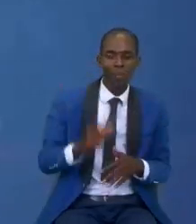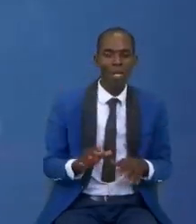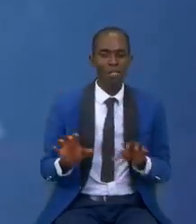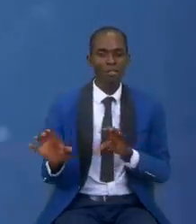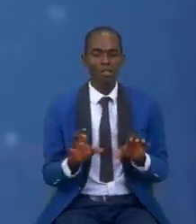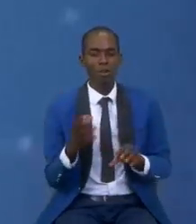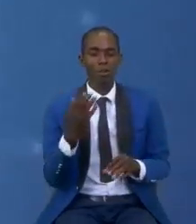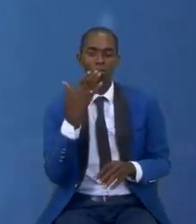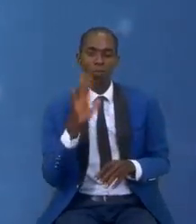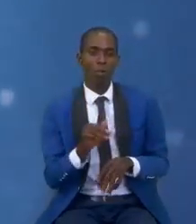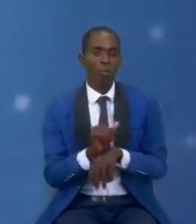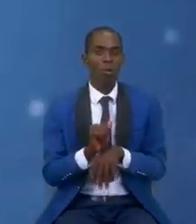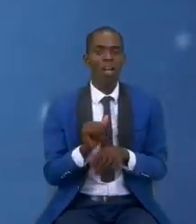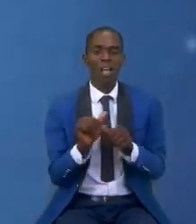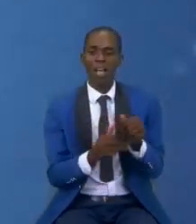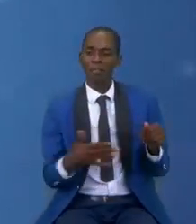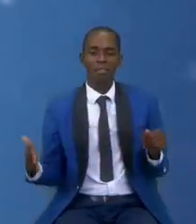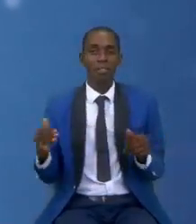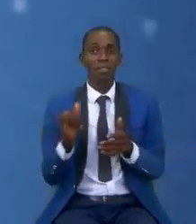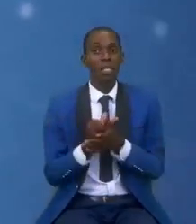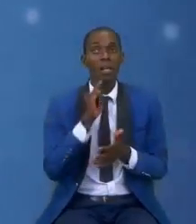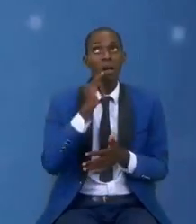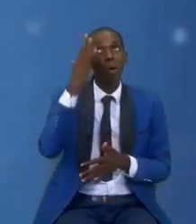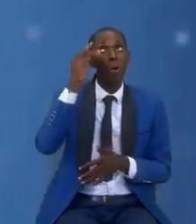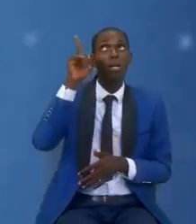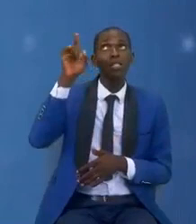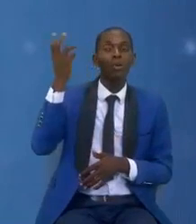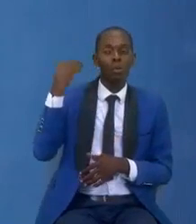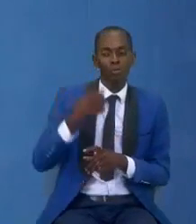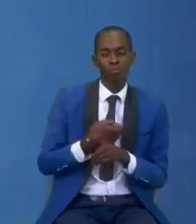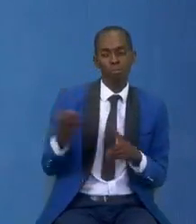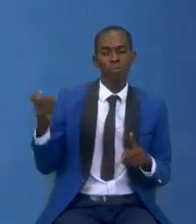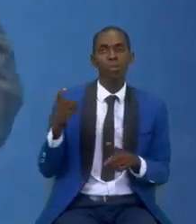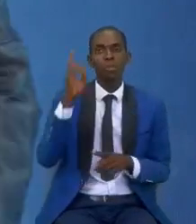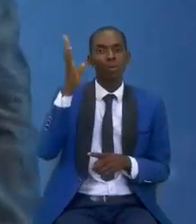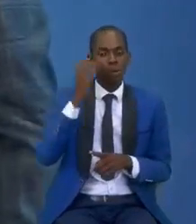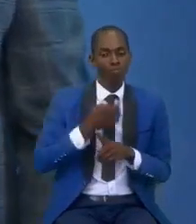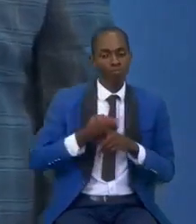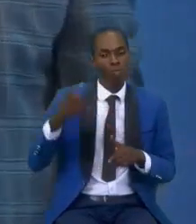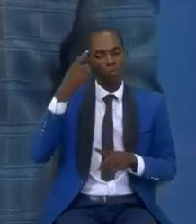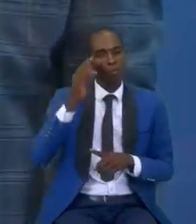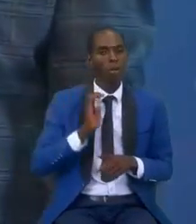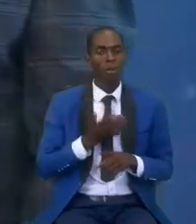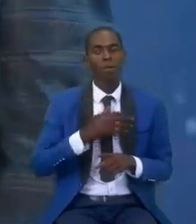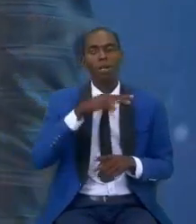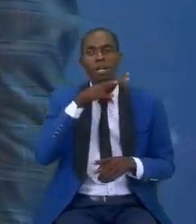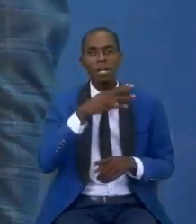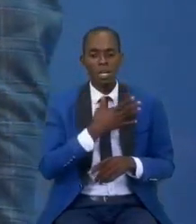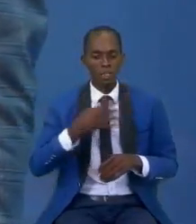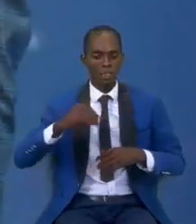was bruised for our iniquities, and the chastisement of our peace was upon him,